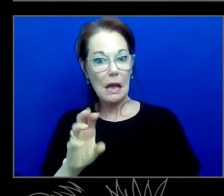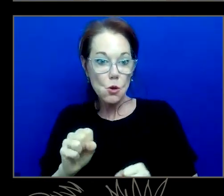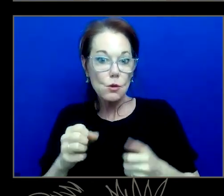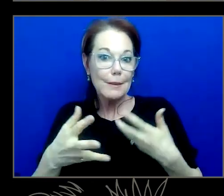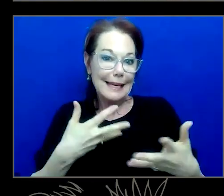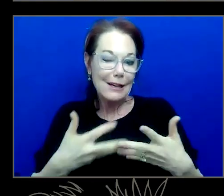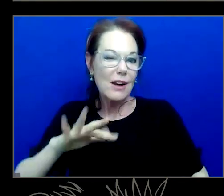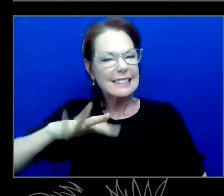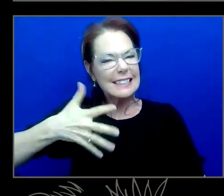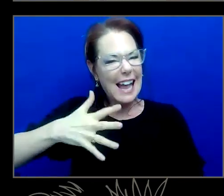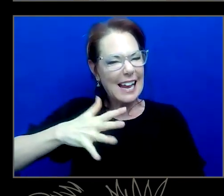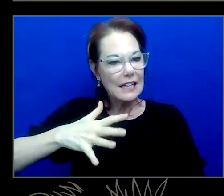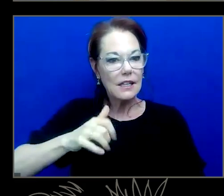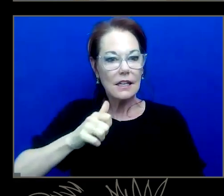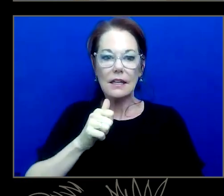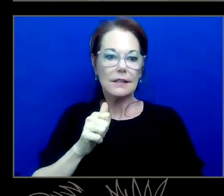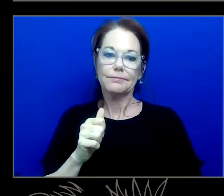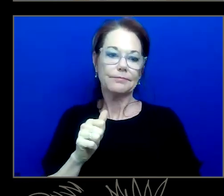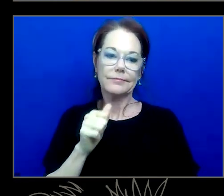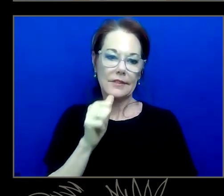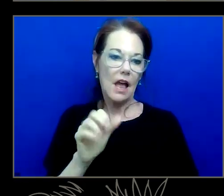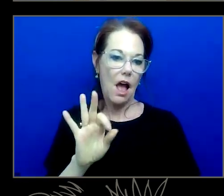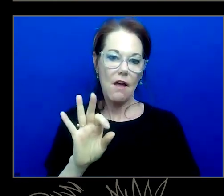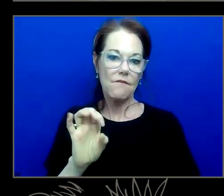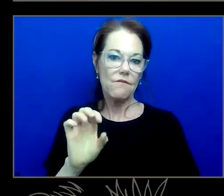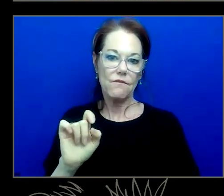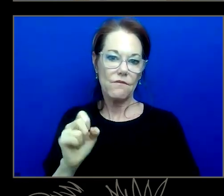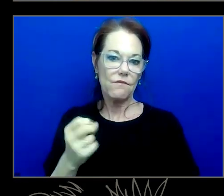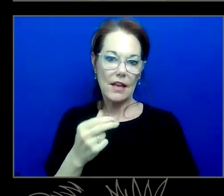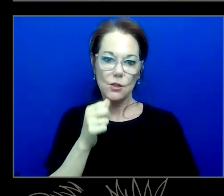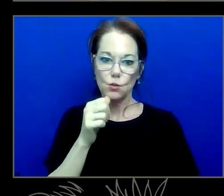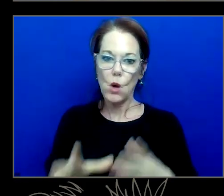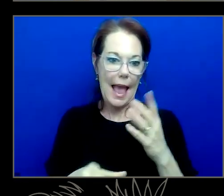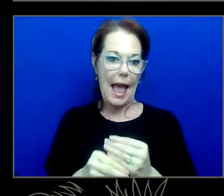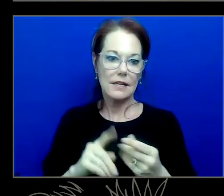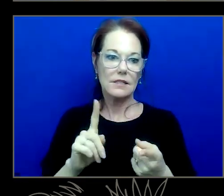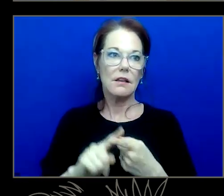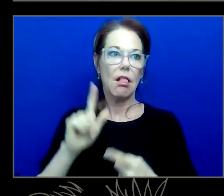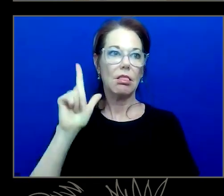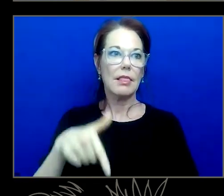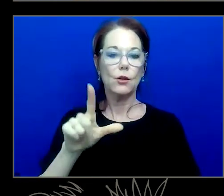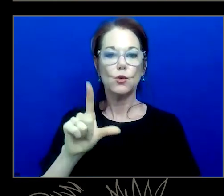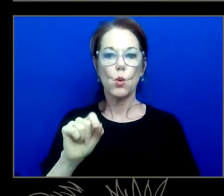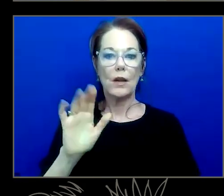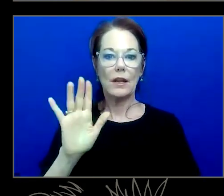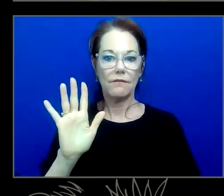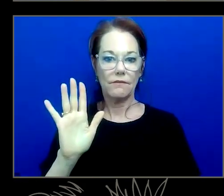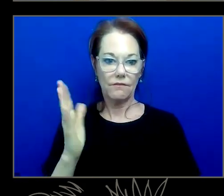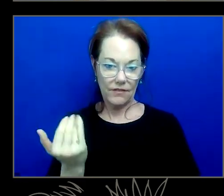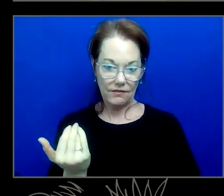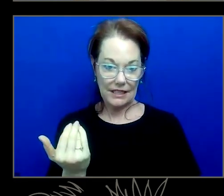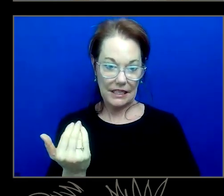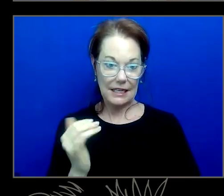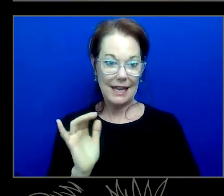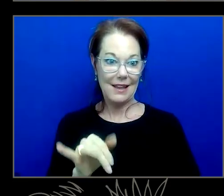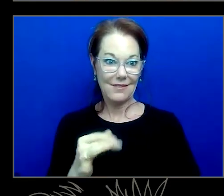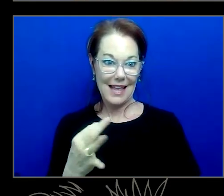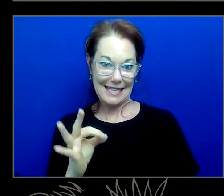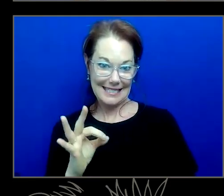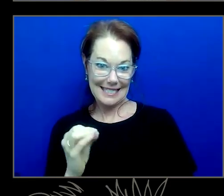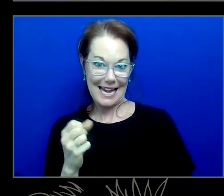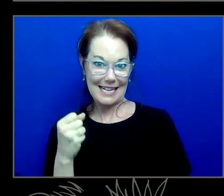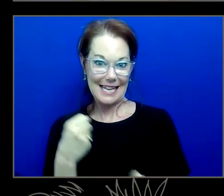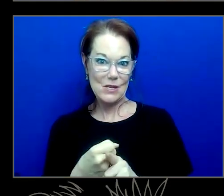kinda. Not with fetch. That wasn't added to the web until 2015. If that 90s meme really hits you hard, you